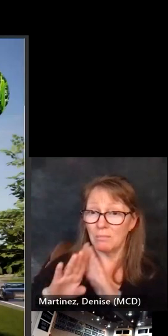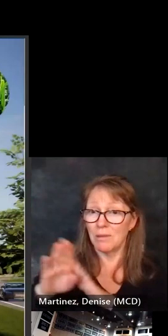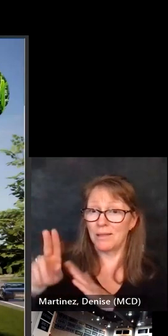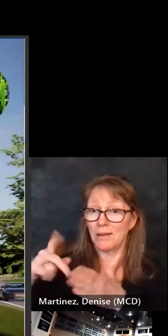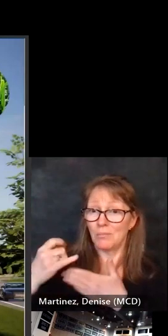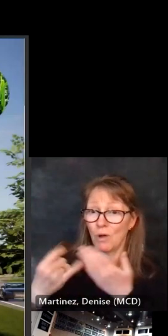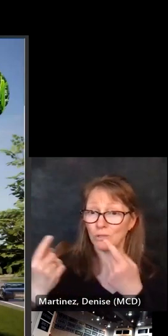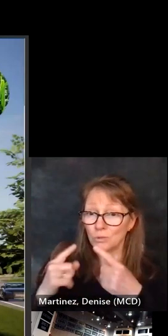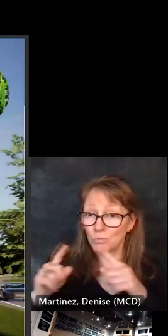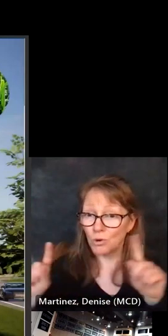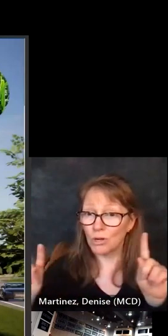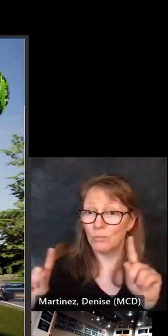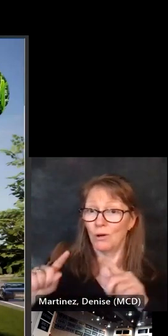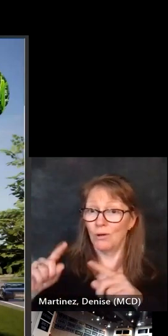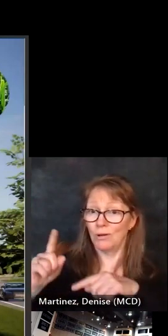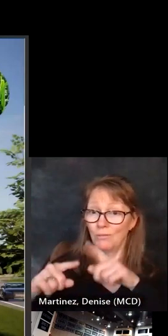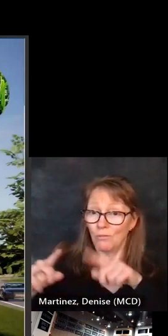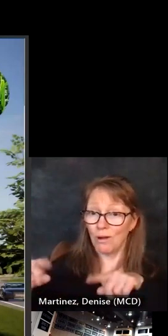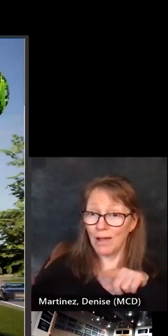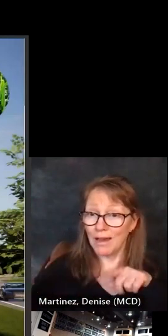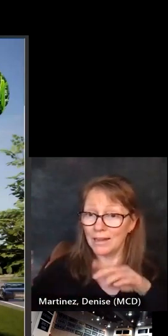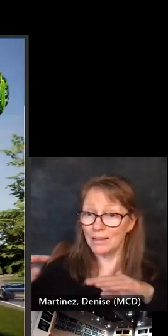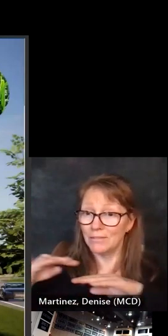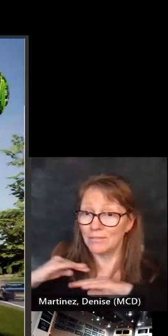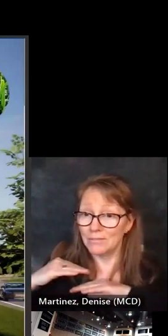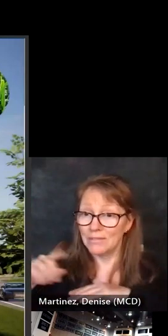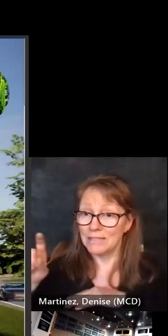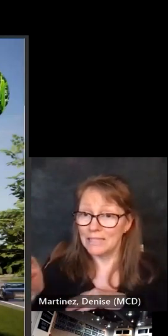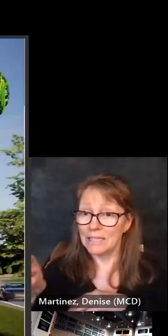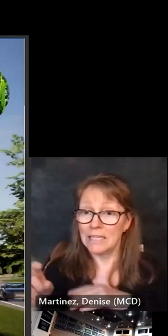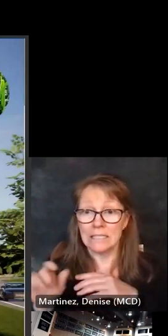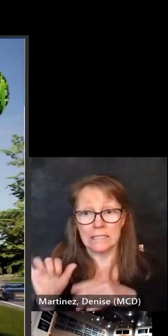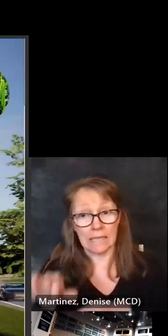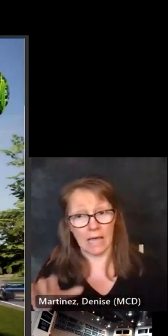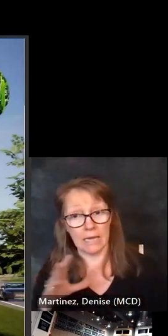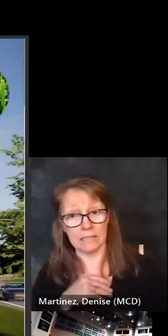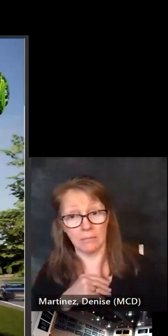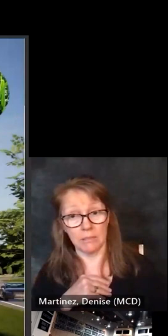needs. You know, is that acceptable?